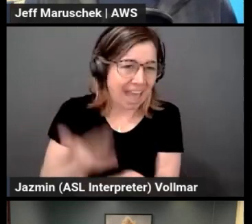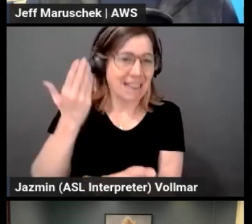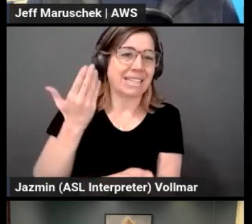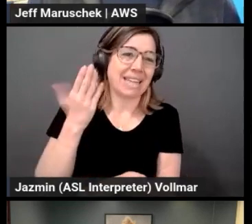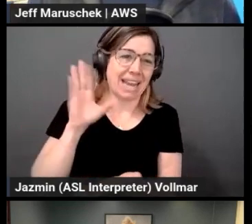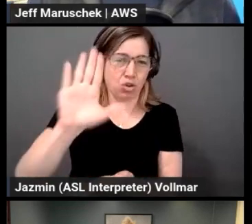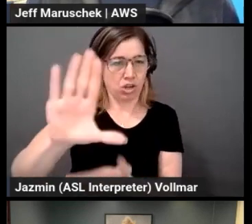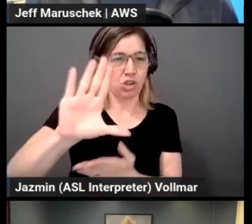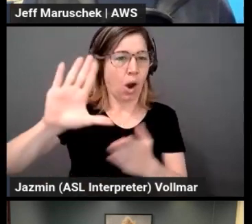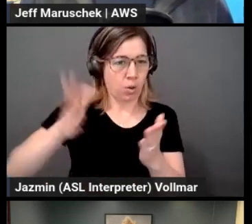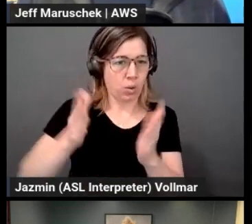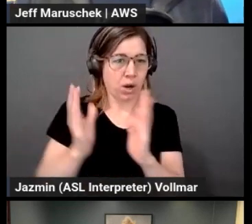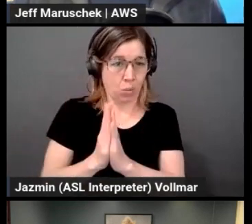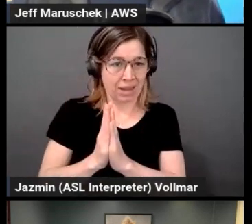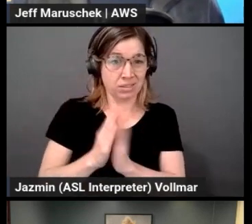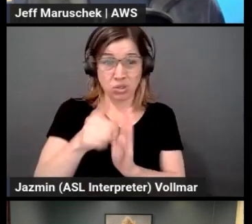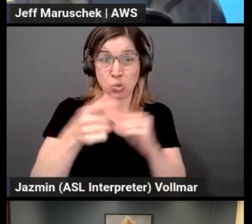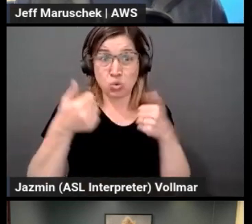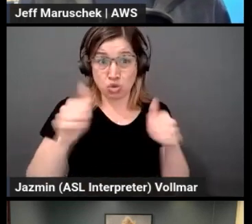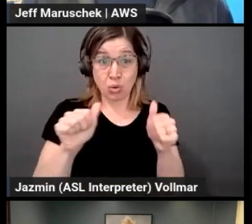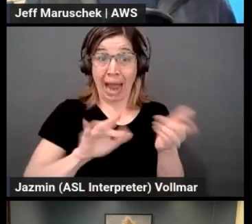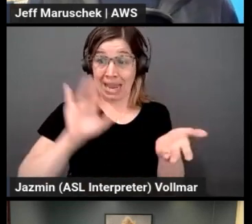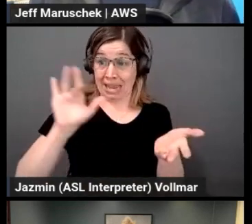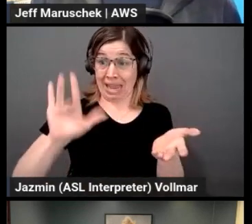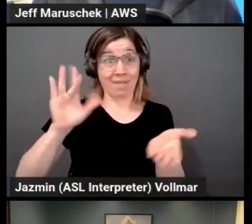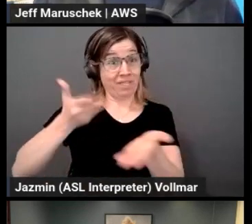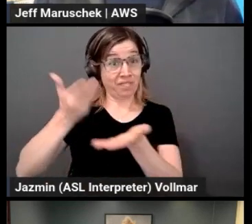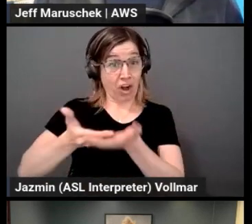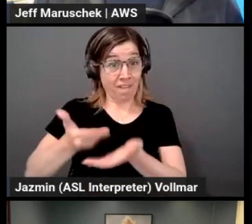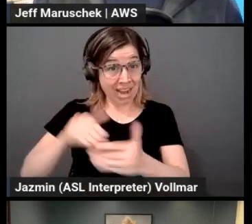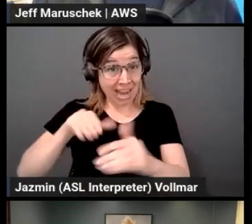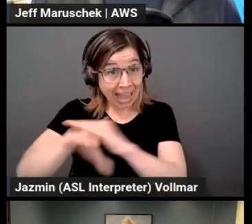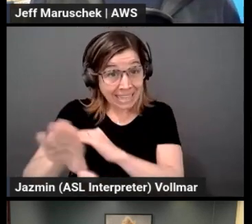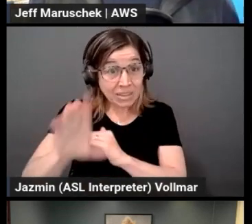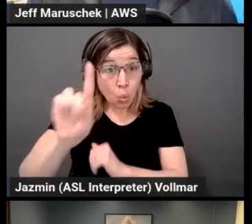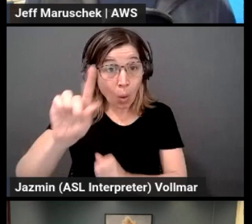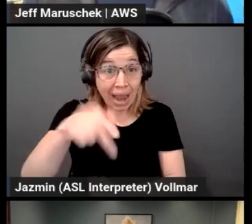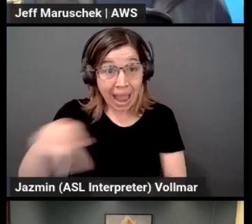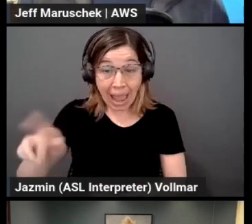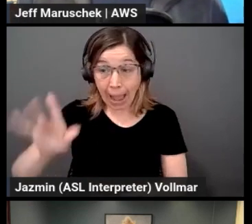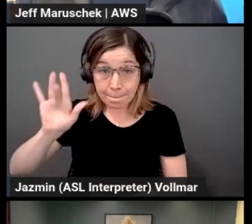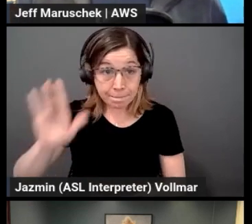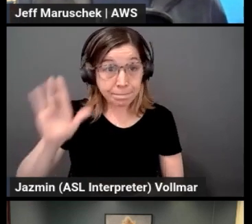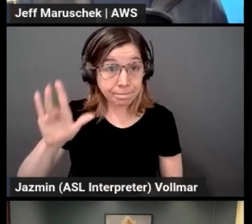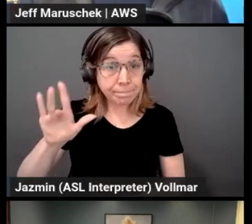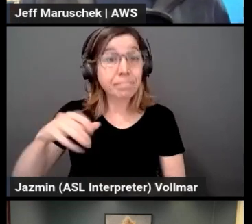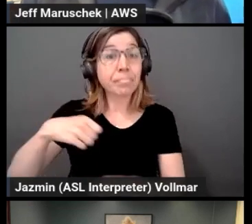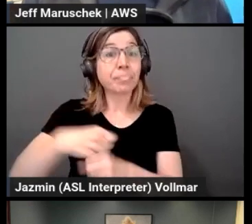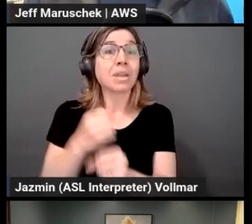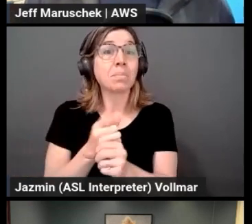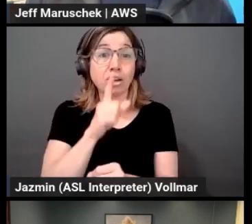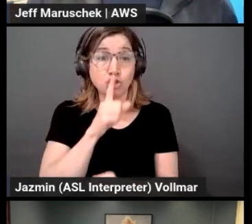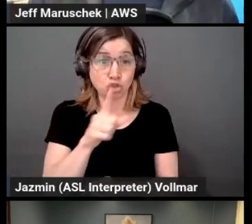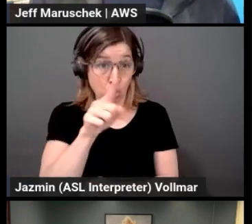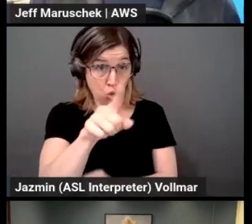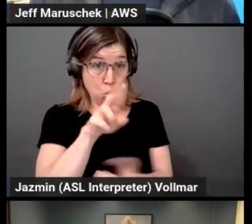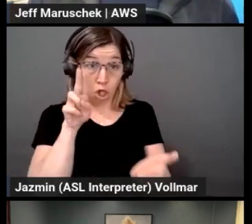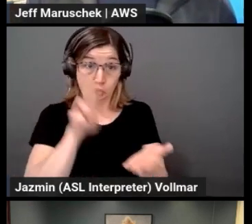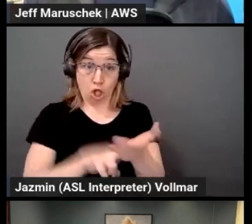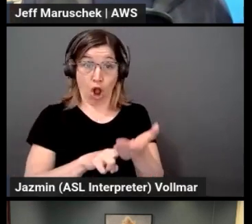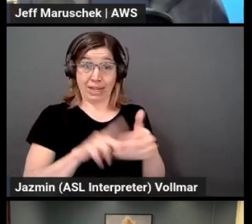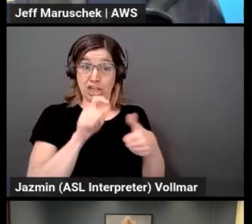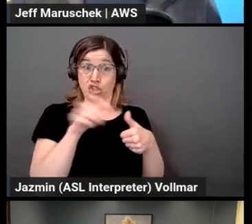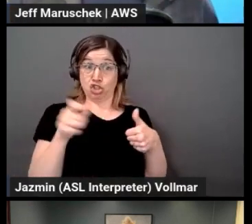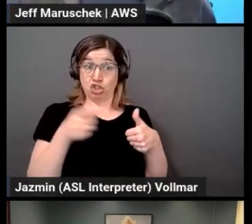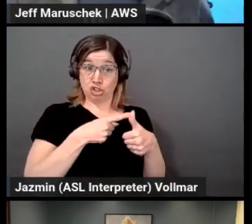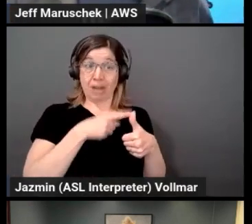request. So when you try hitting verified access, you try hitting one app, it's going to make sure that you have logged in, you're part of